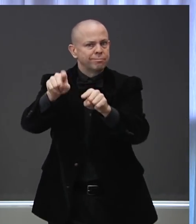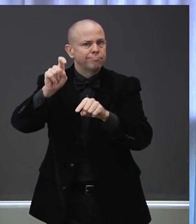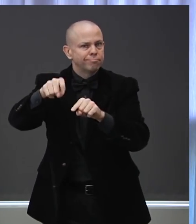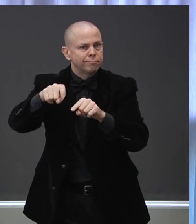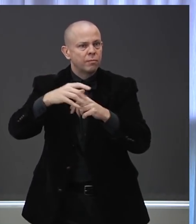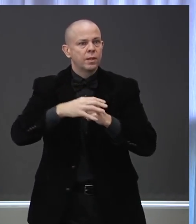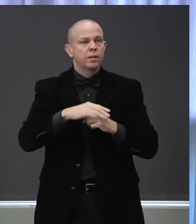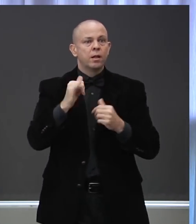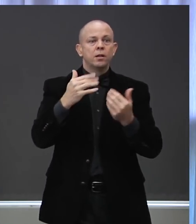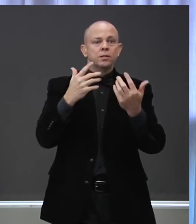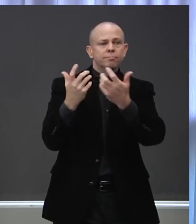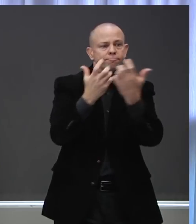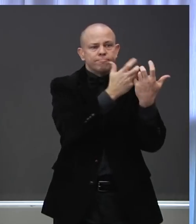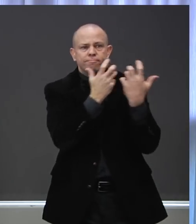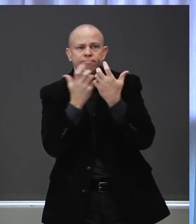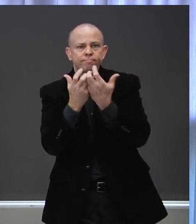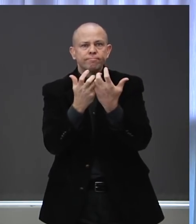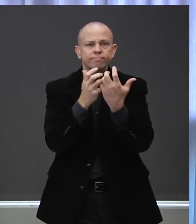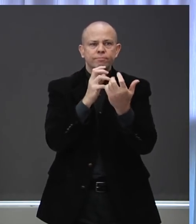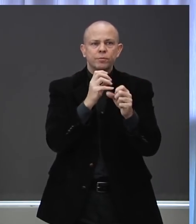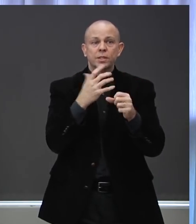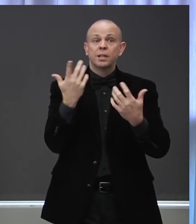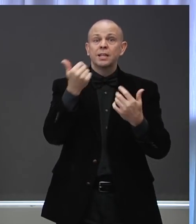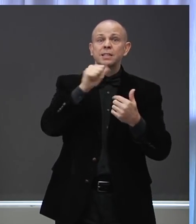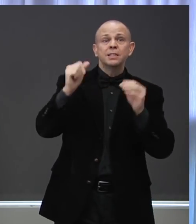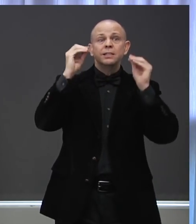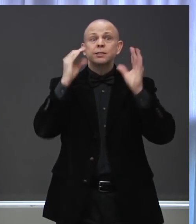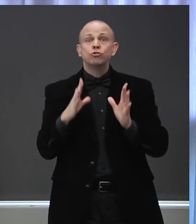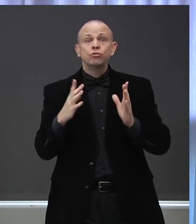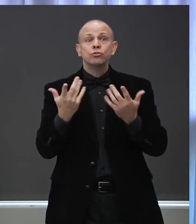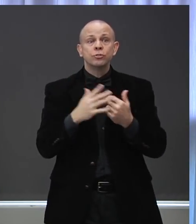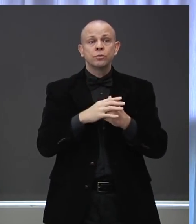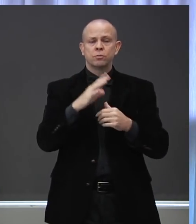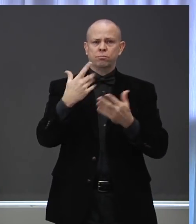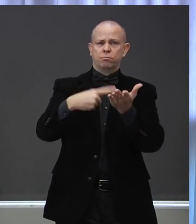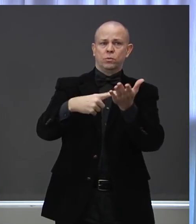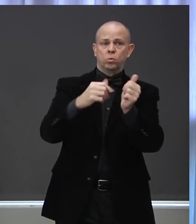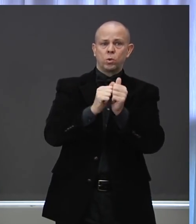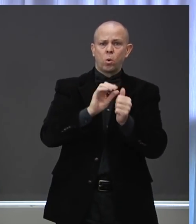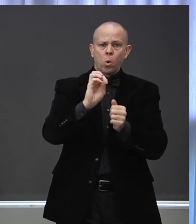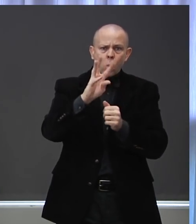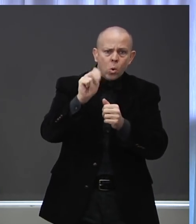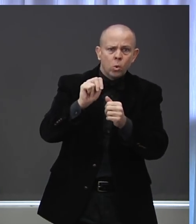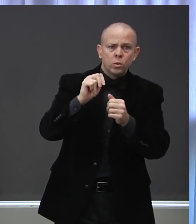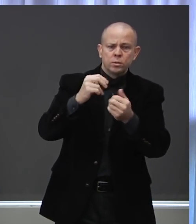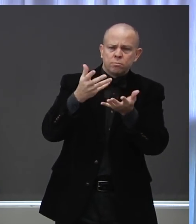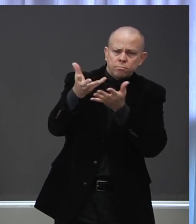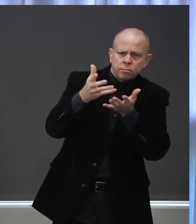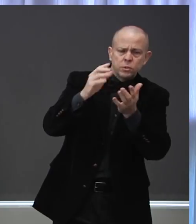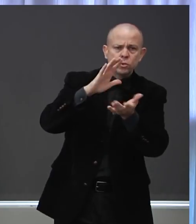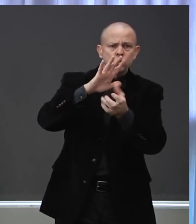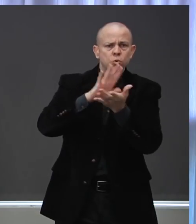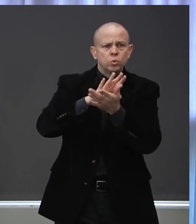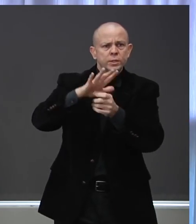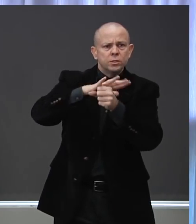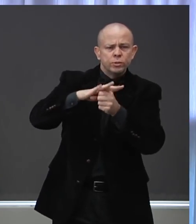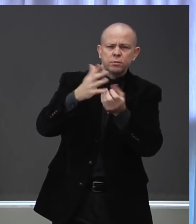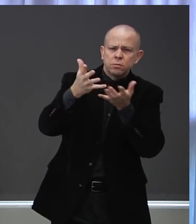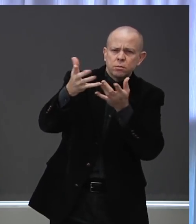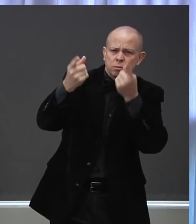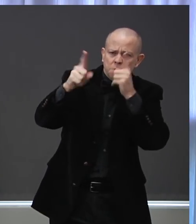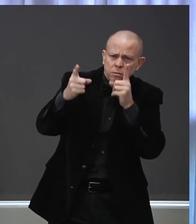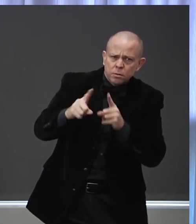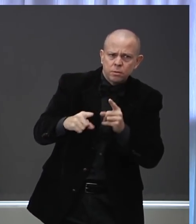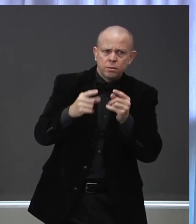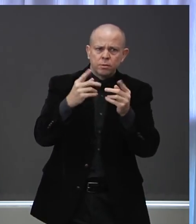any teacher to work directly with their school district administration or human resources department regarding